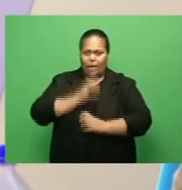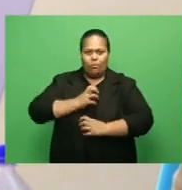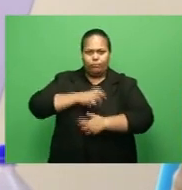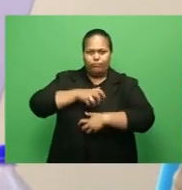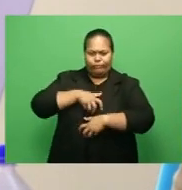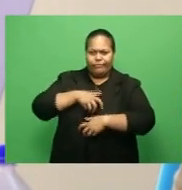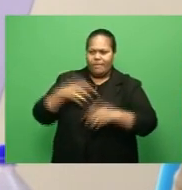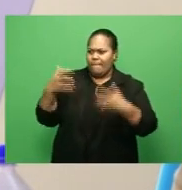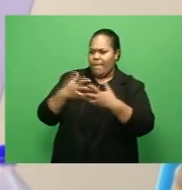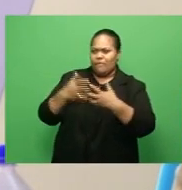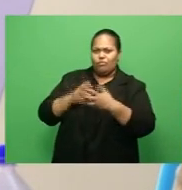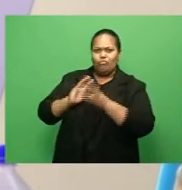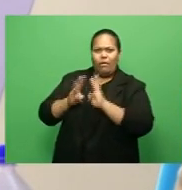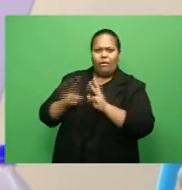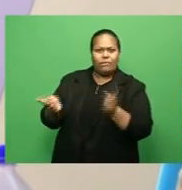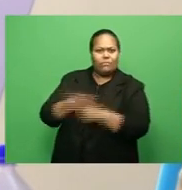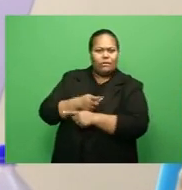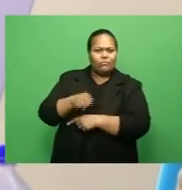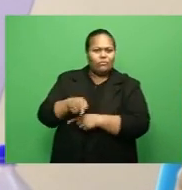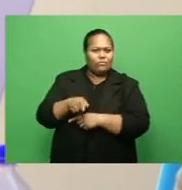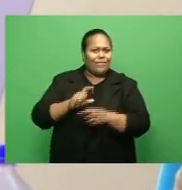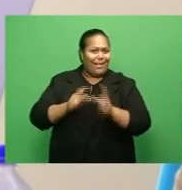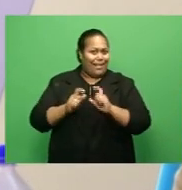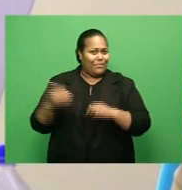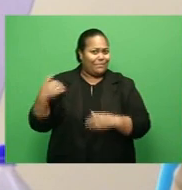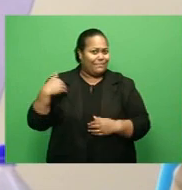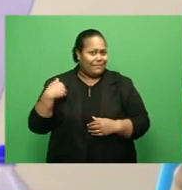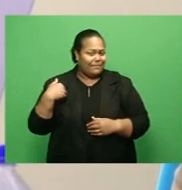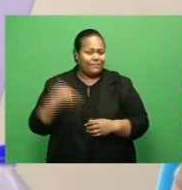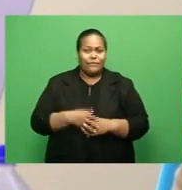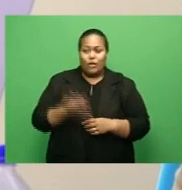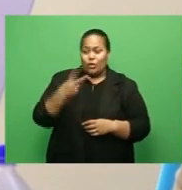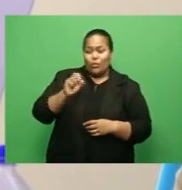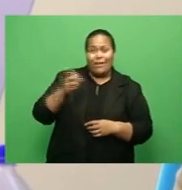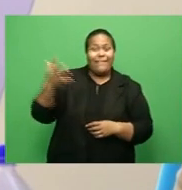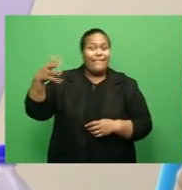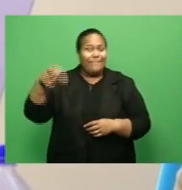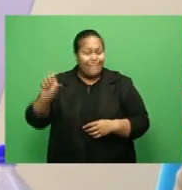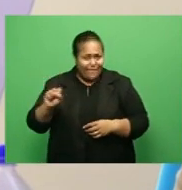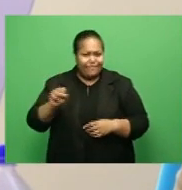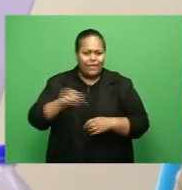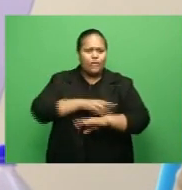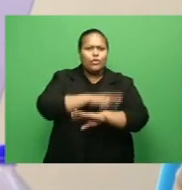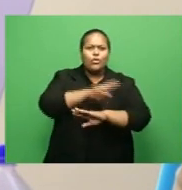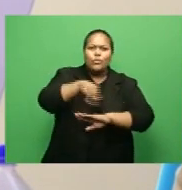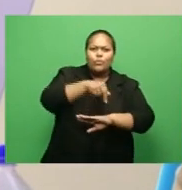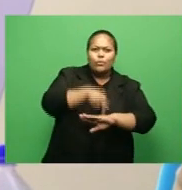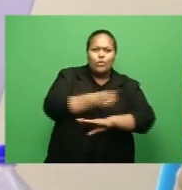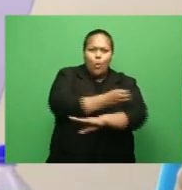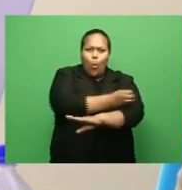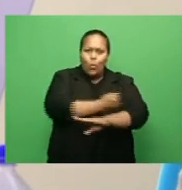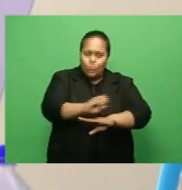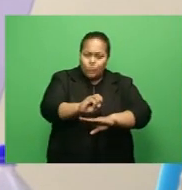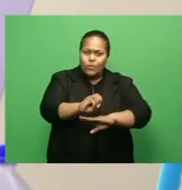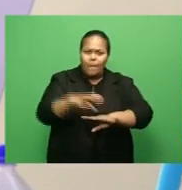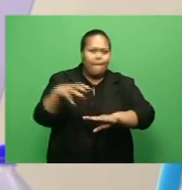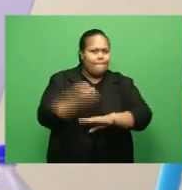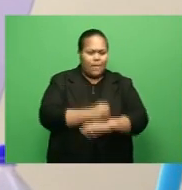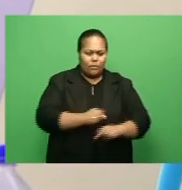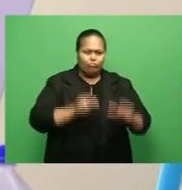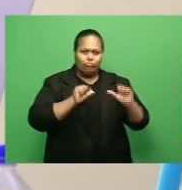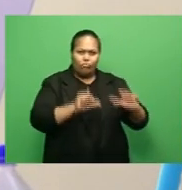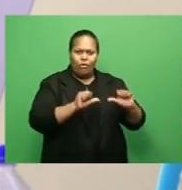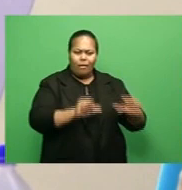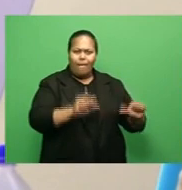way. By 2050, our region's oceans must be secured by powerful